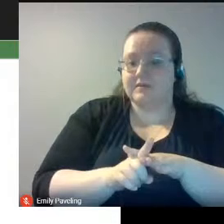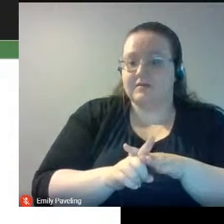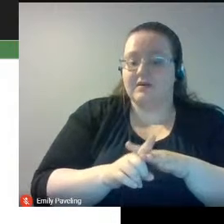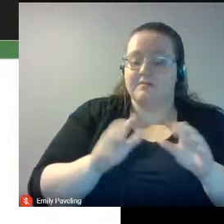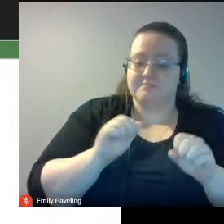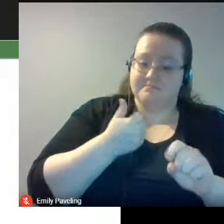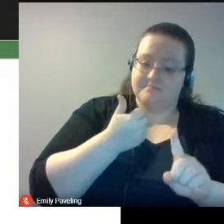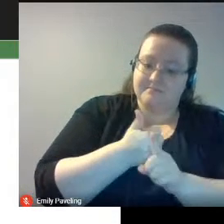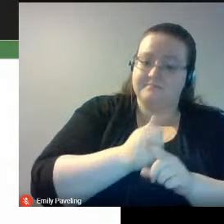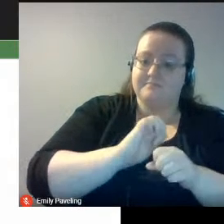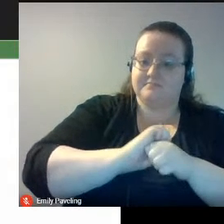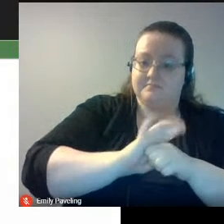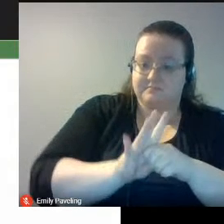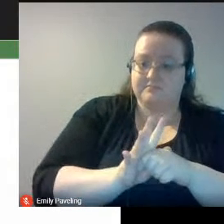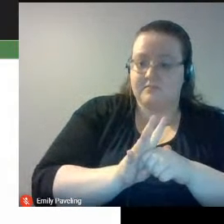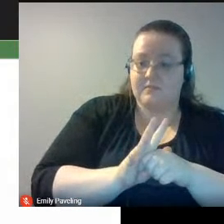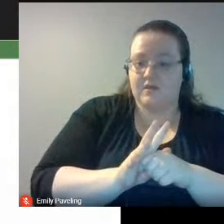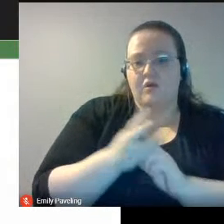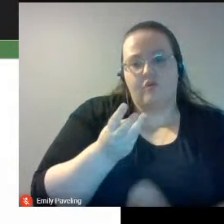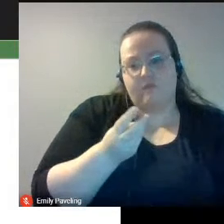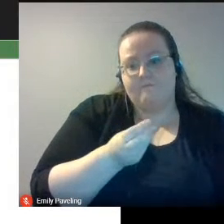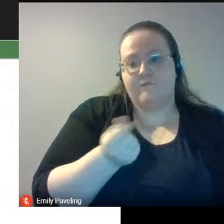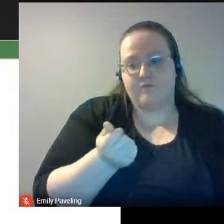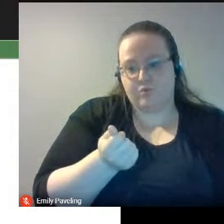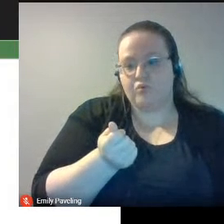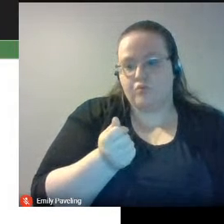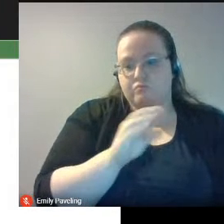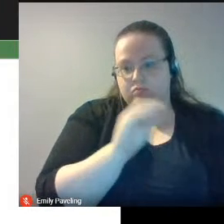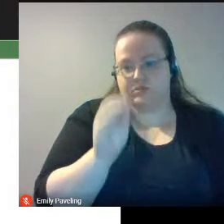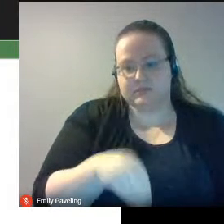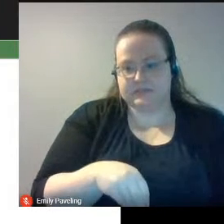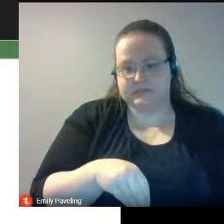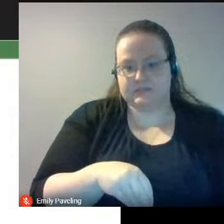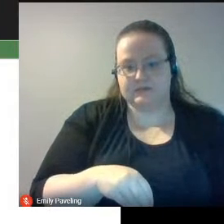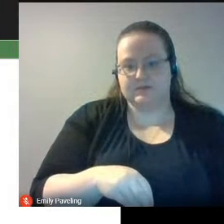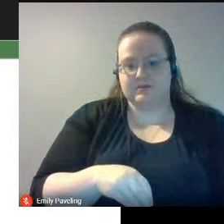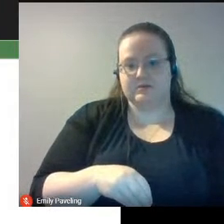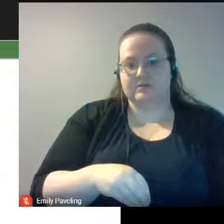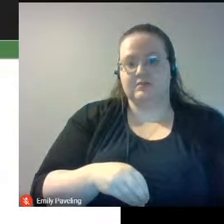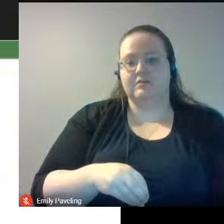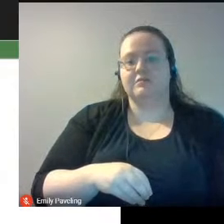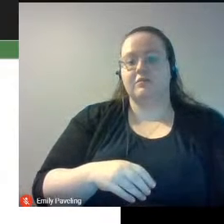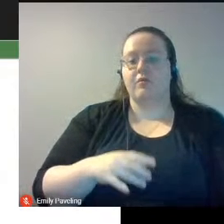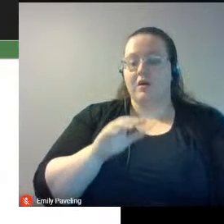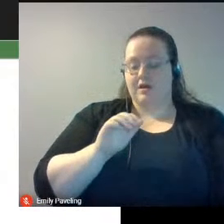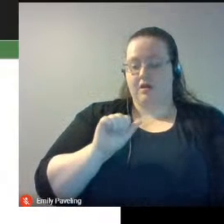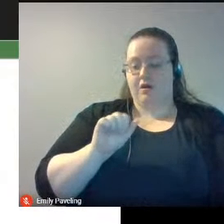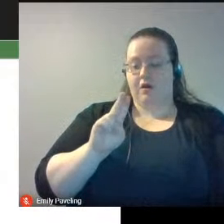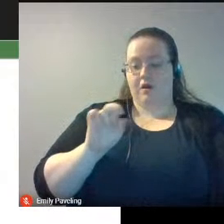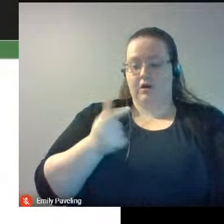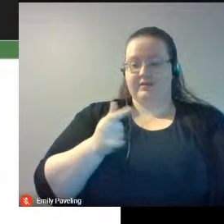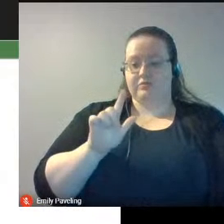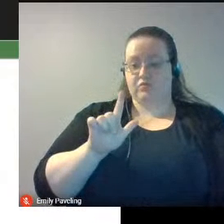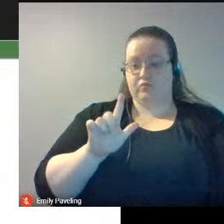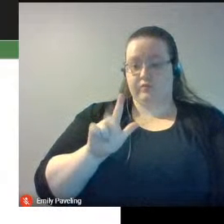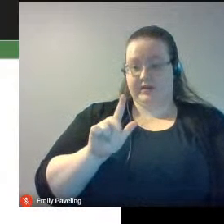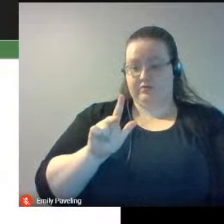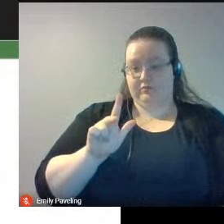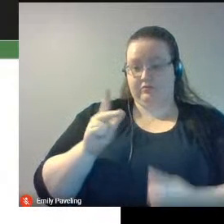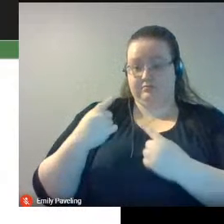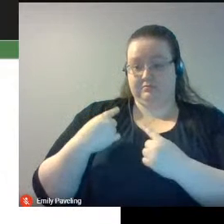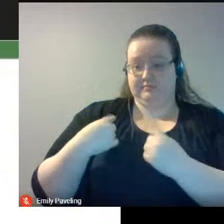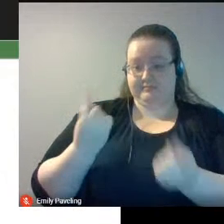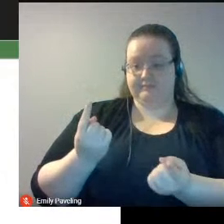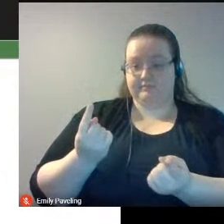So by August 23rd, this is our latest data, 6% of all confirmed cases in Ontario